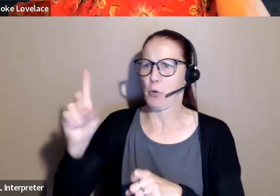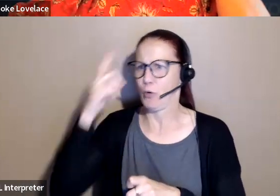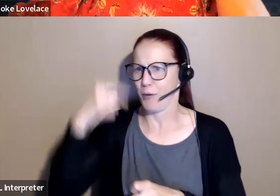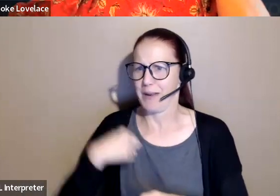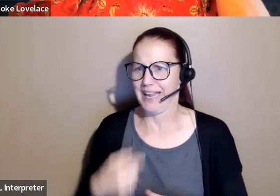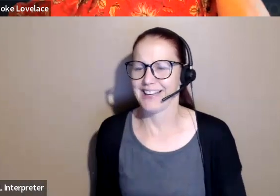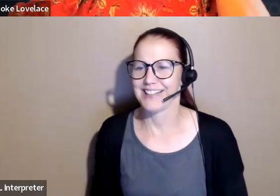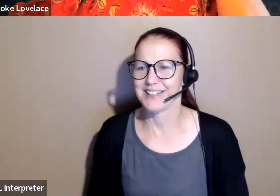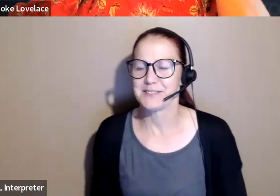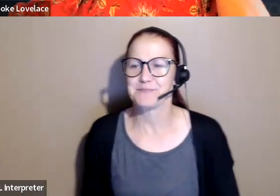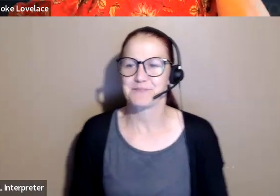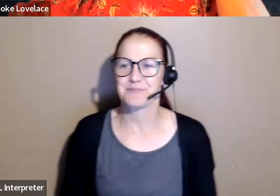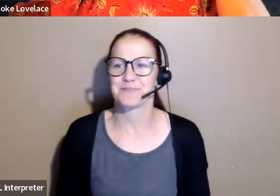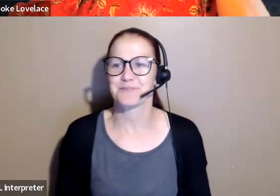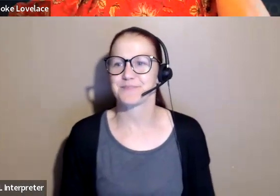So.